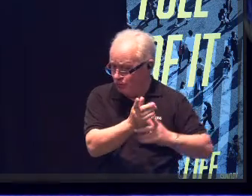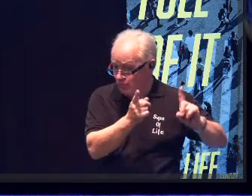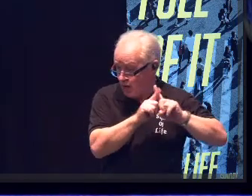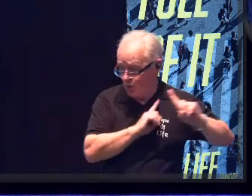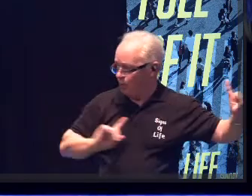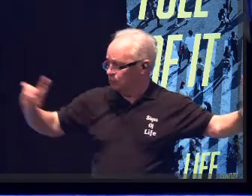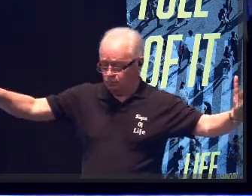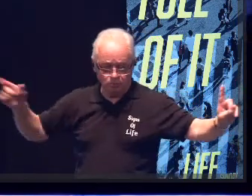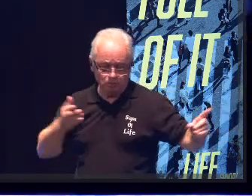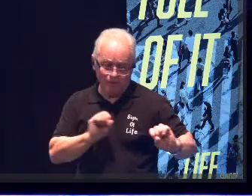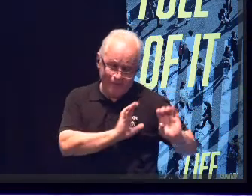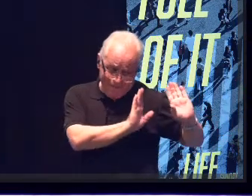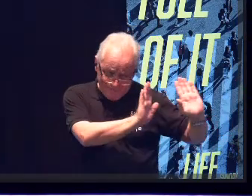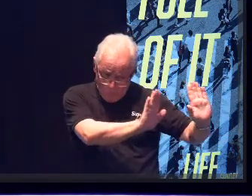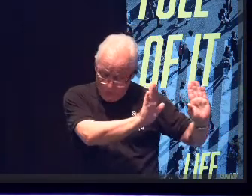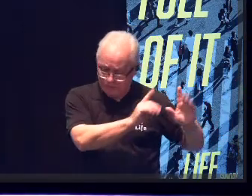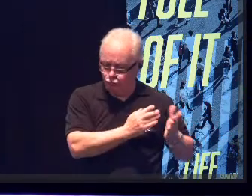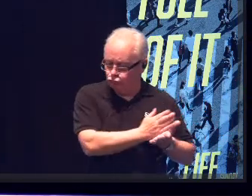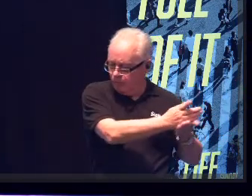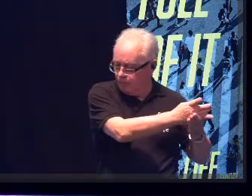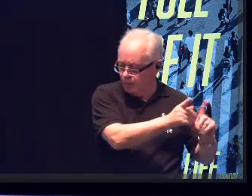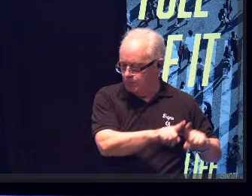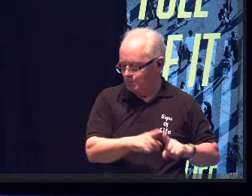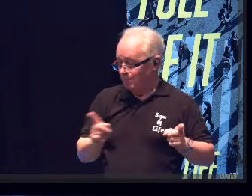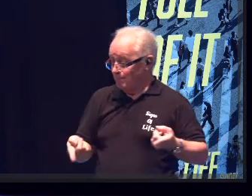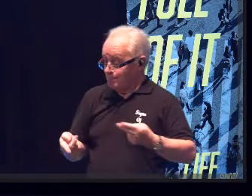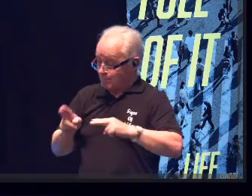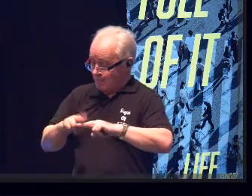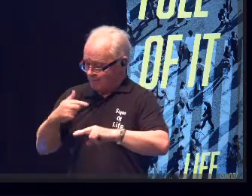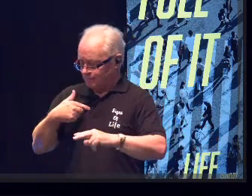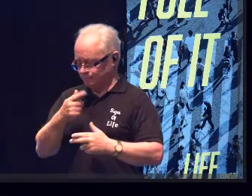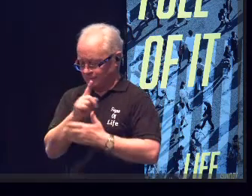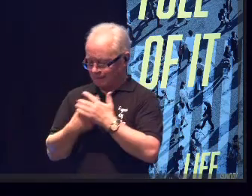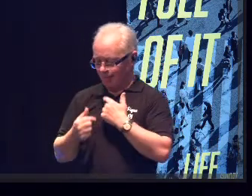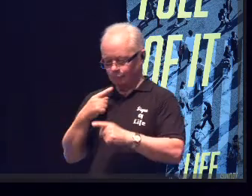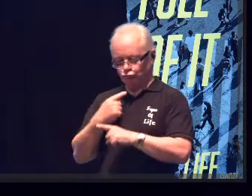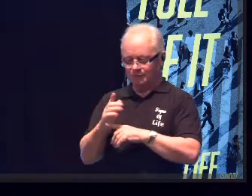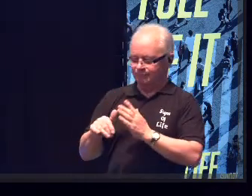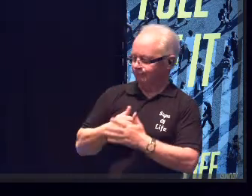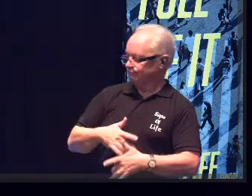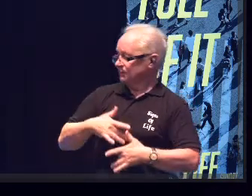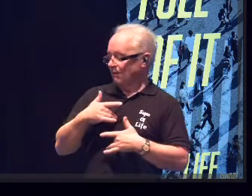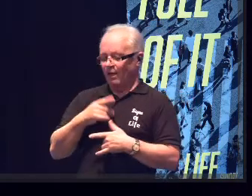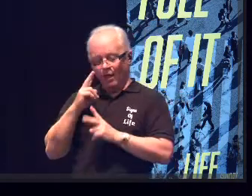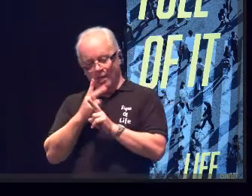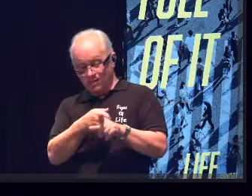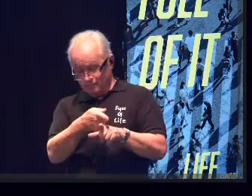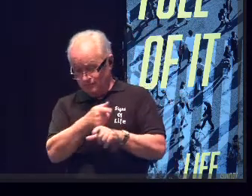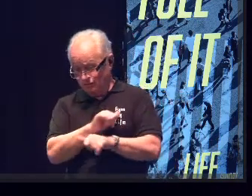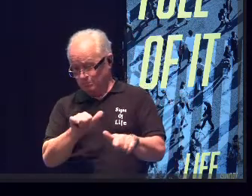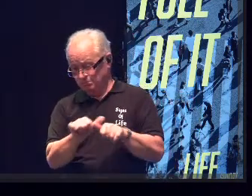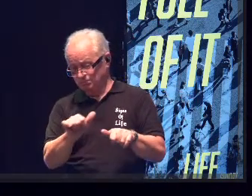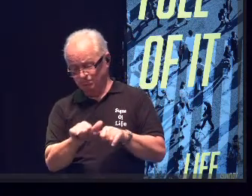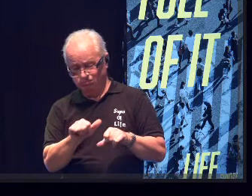Yeah. But if you're kind of a little bit self-righteous and you're looking, "At least I'm not as bad as them,"